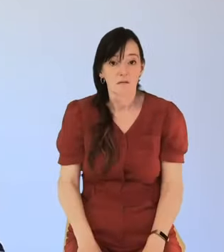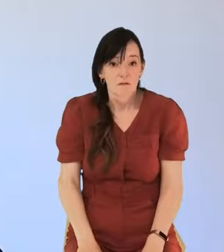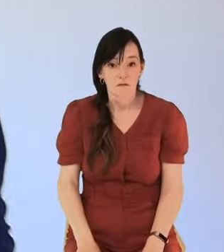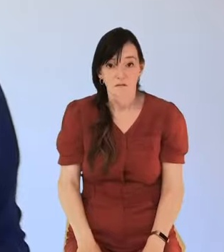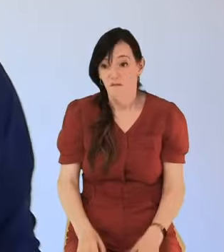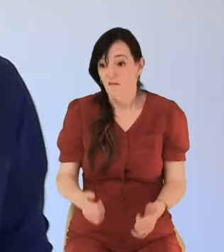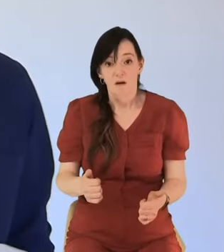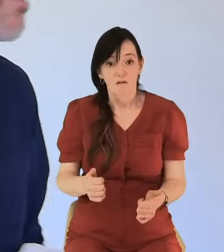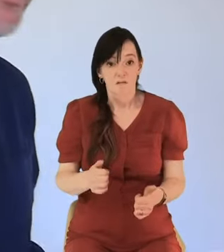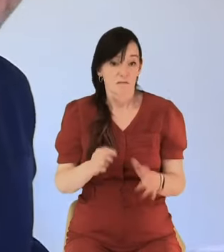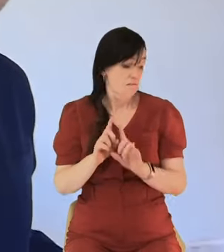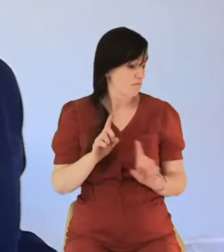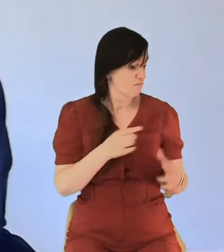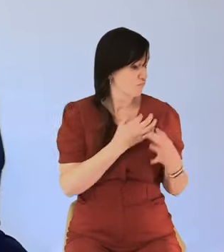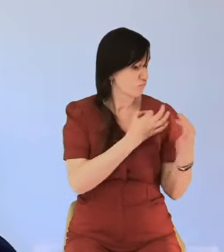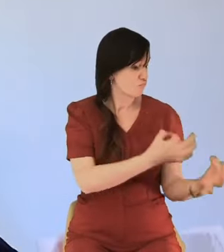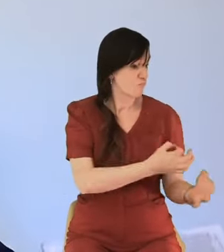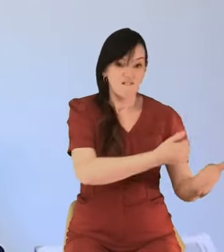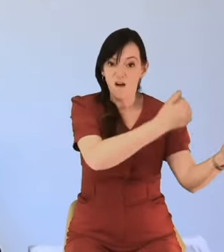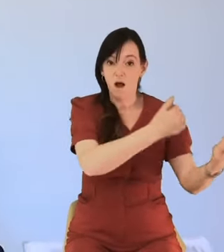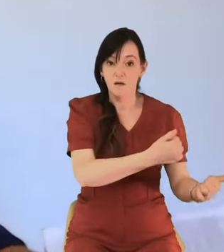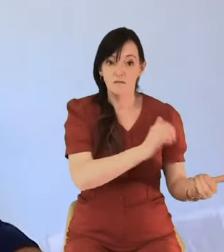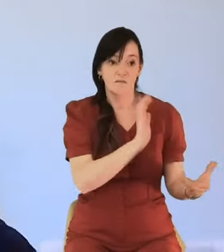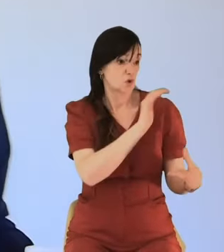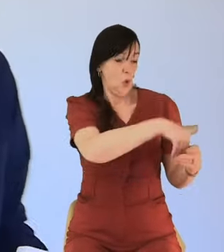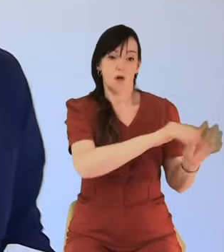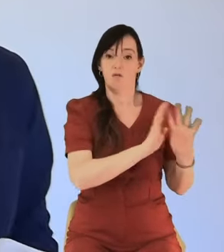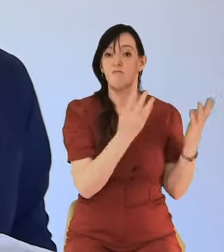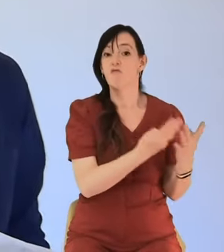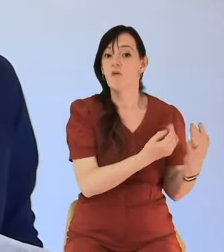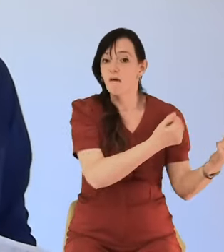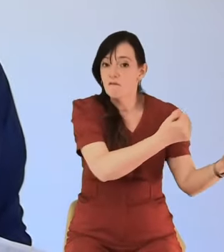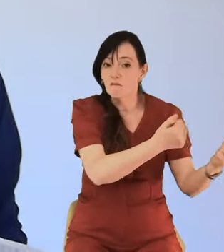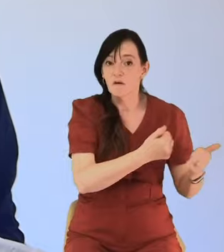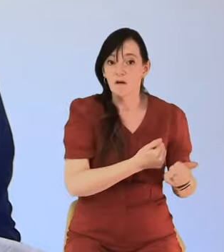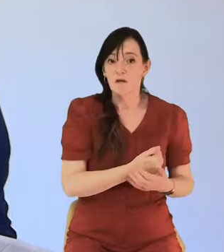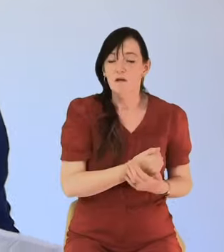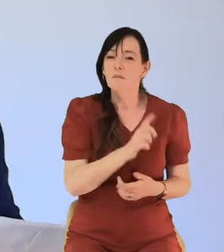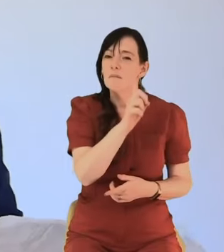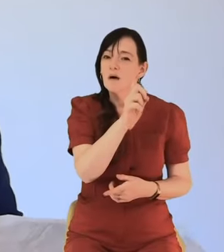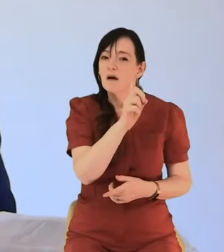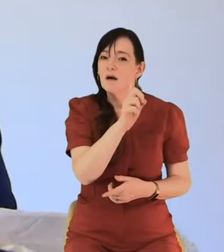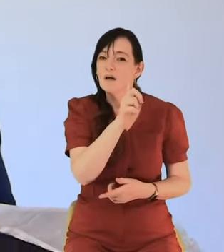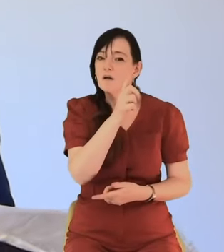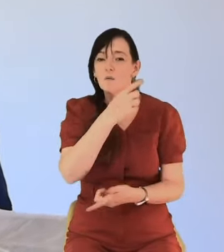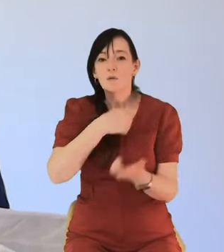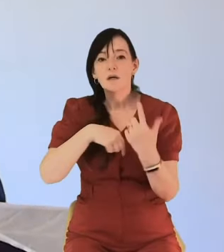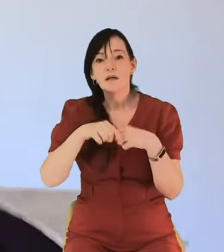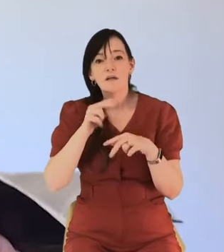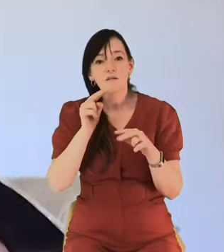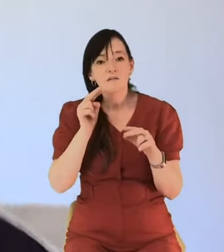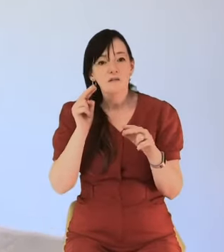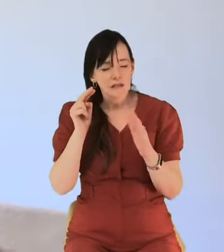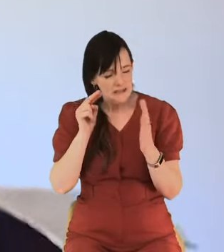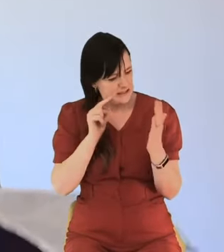turn back. I'll just go along with everyone else. Just go along with the crowd. But you see, what we've seen is